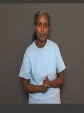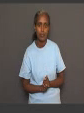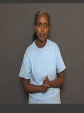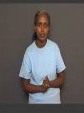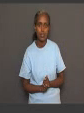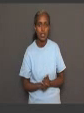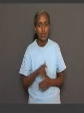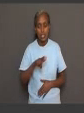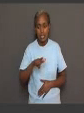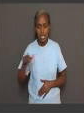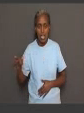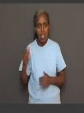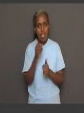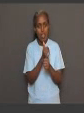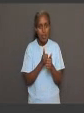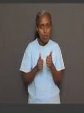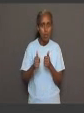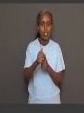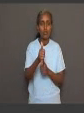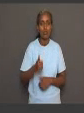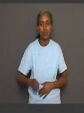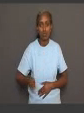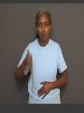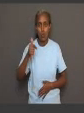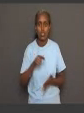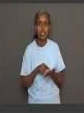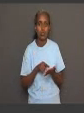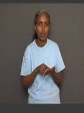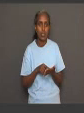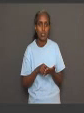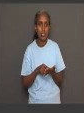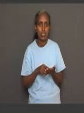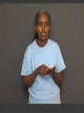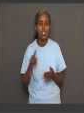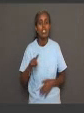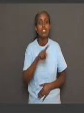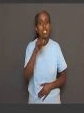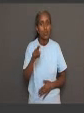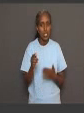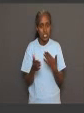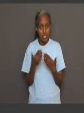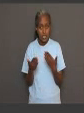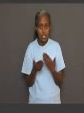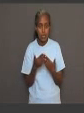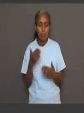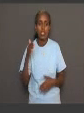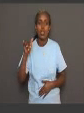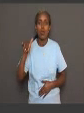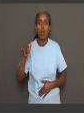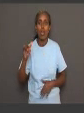When the line passes through the origin point, the equation is simply